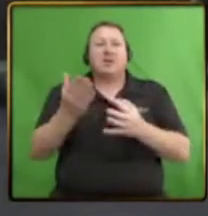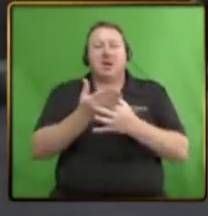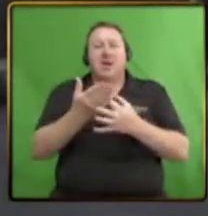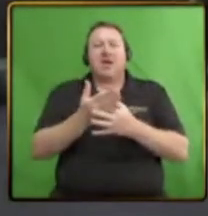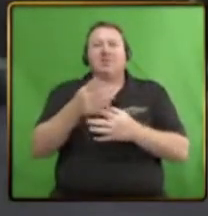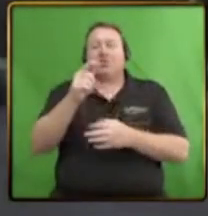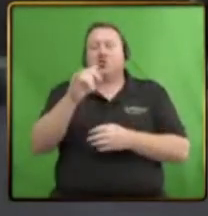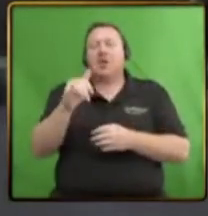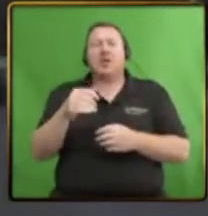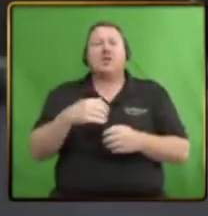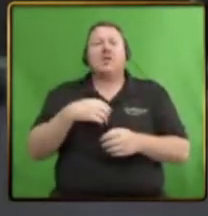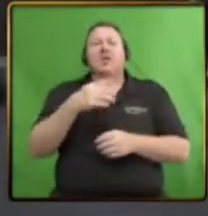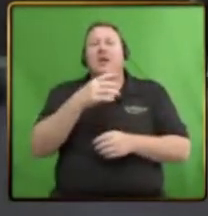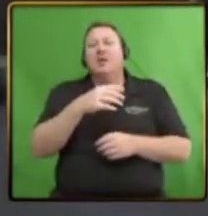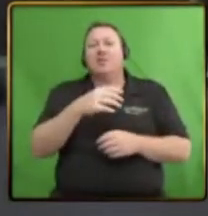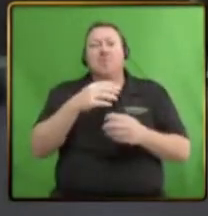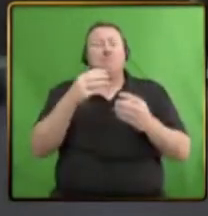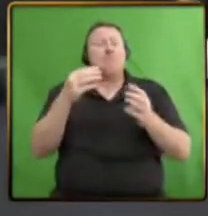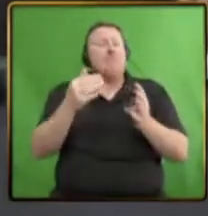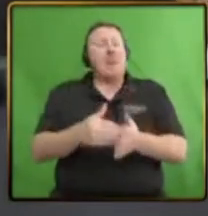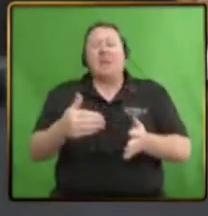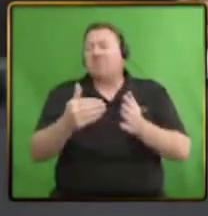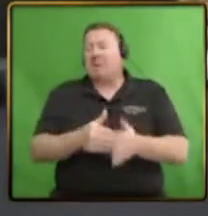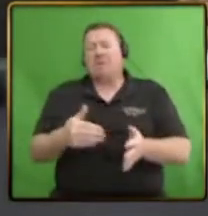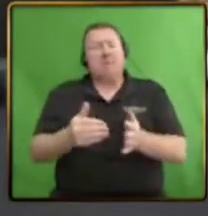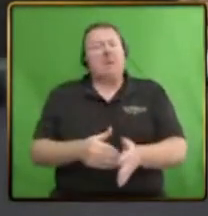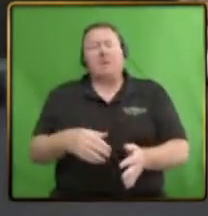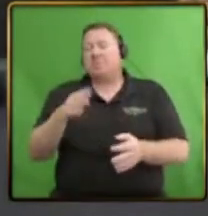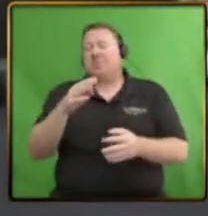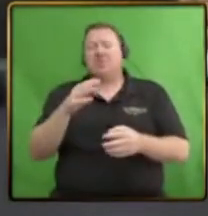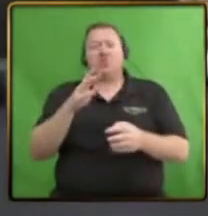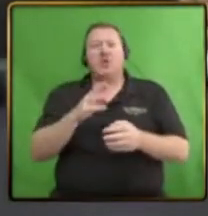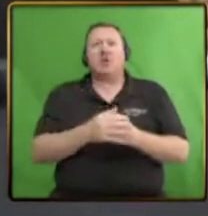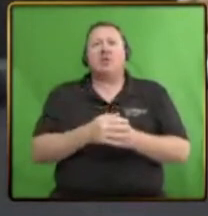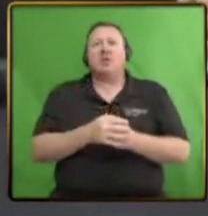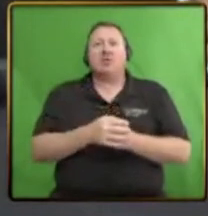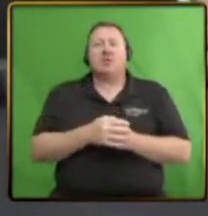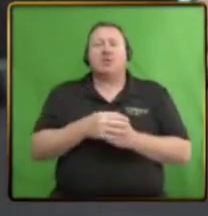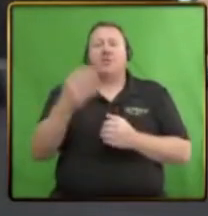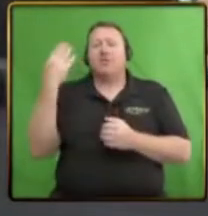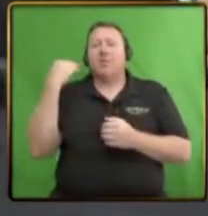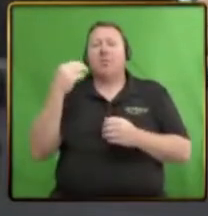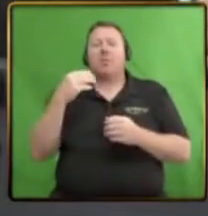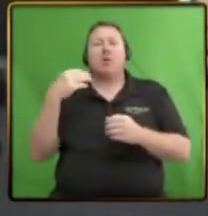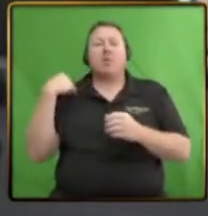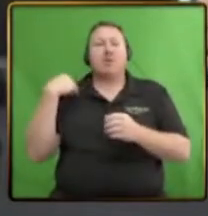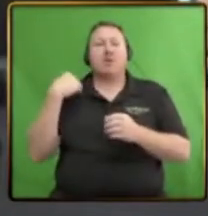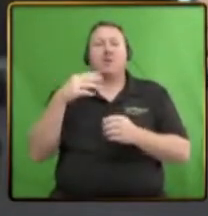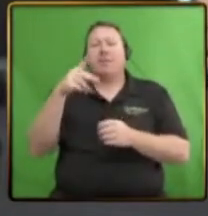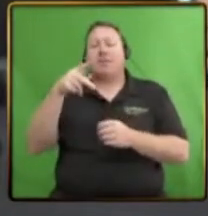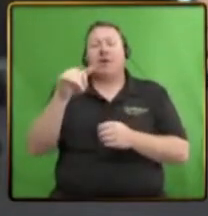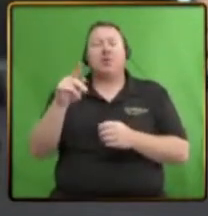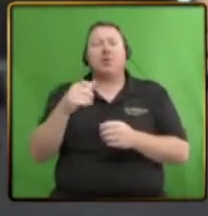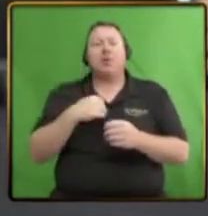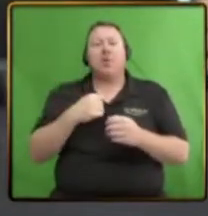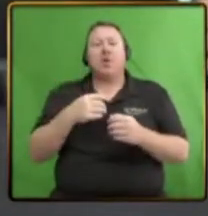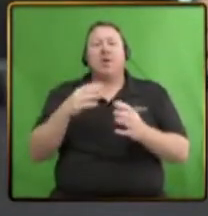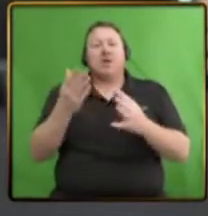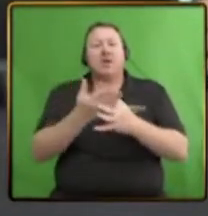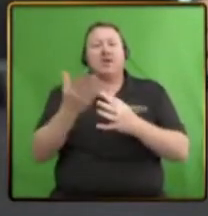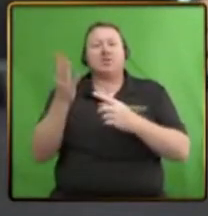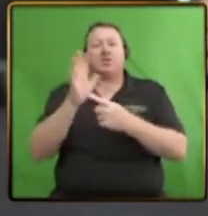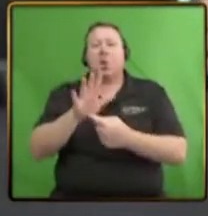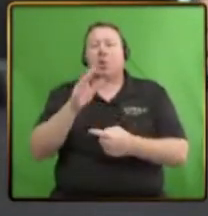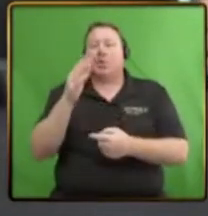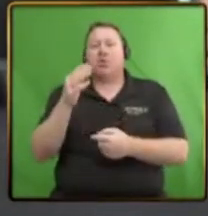cost hundreds of millions of rands. Former Minister Pandor, responding to a question about the case,